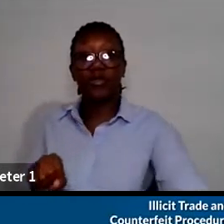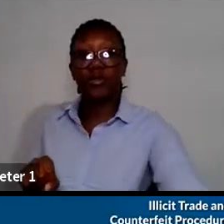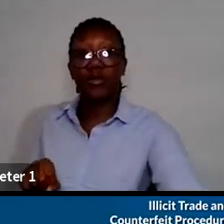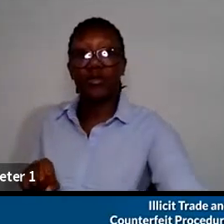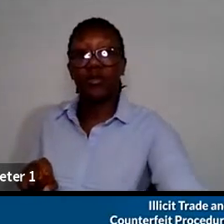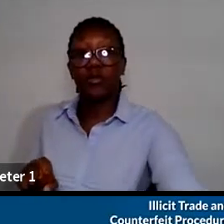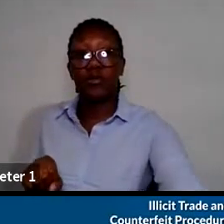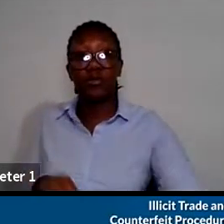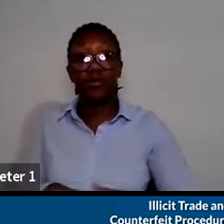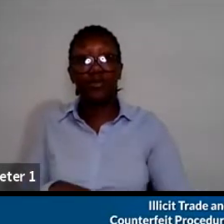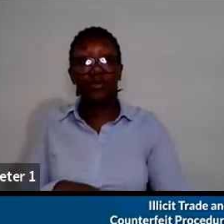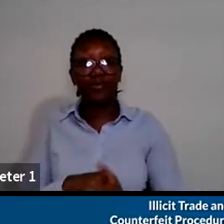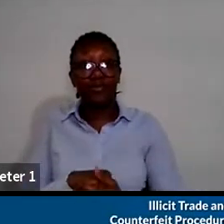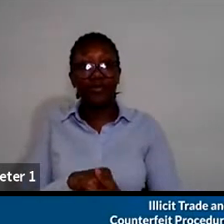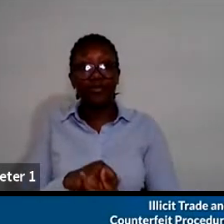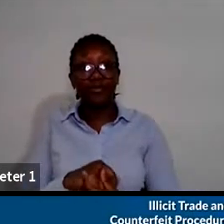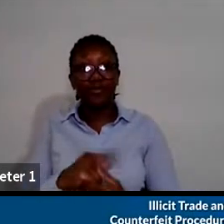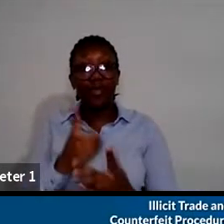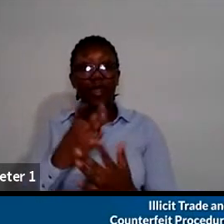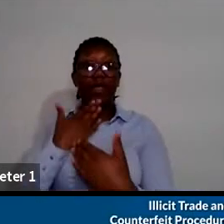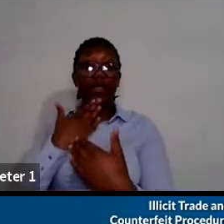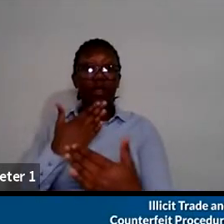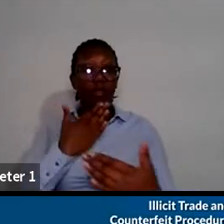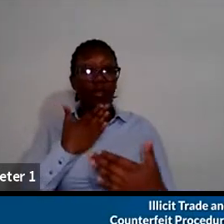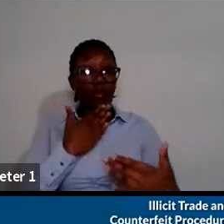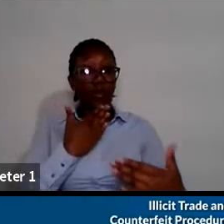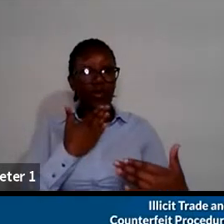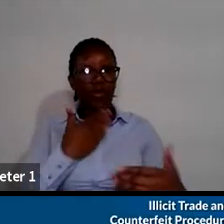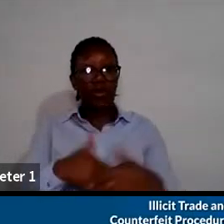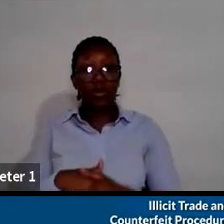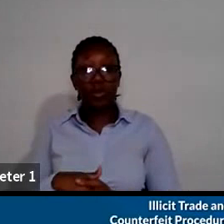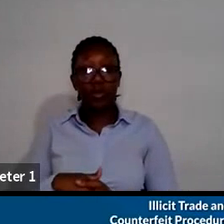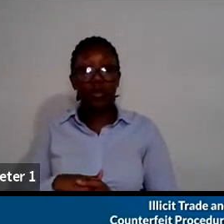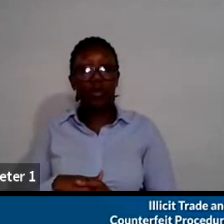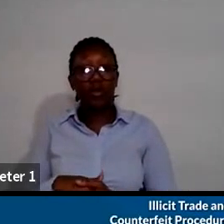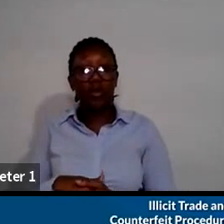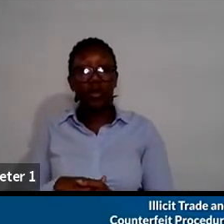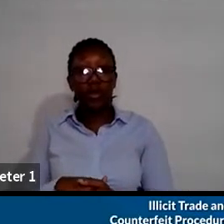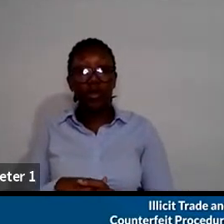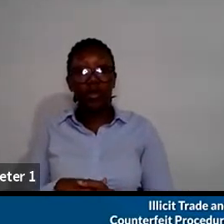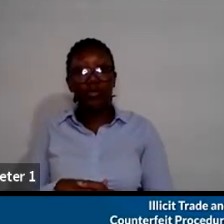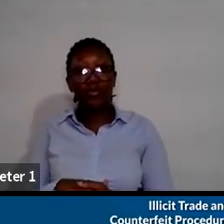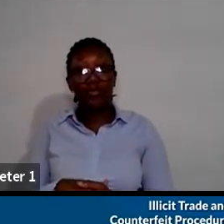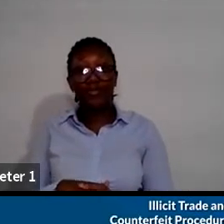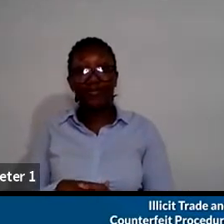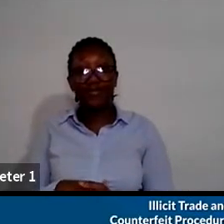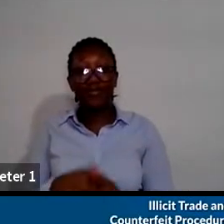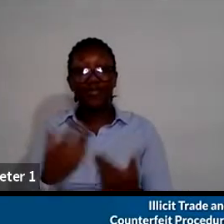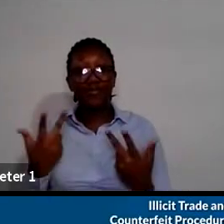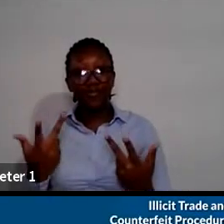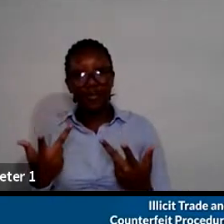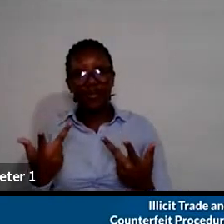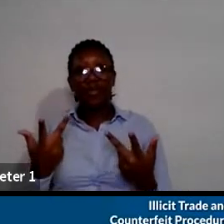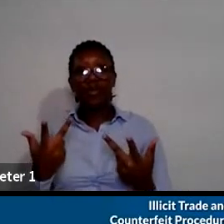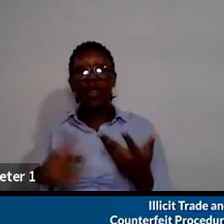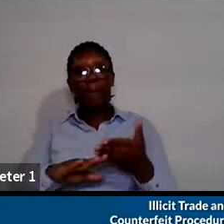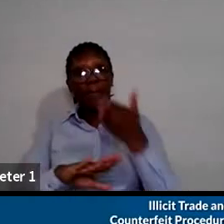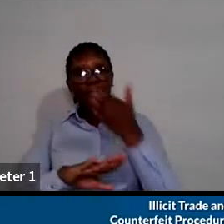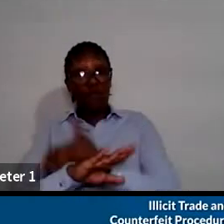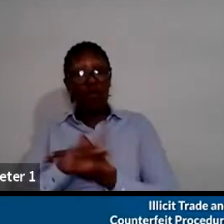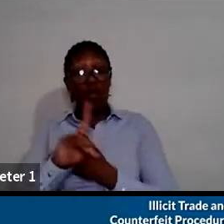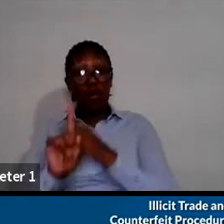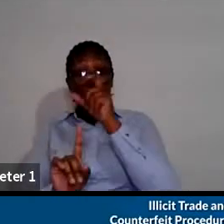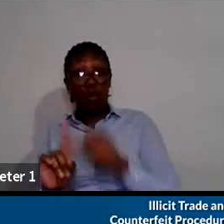the floor is yours. Thank you so much. Good day, everybody online. Before a client can be able to do